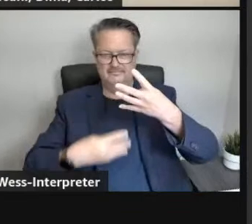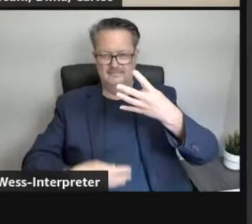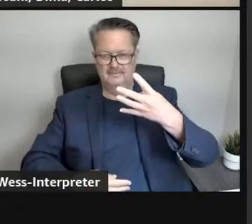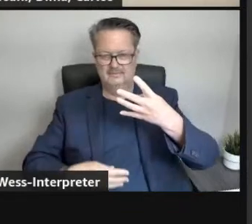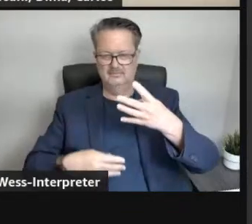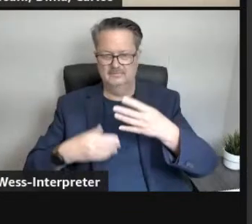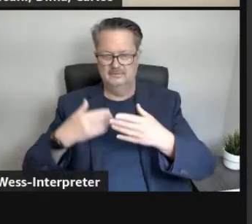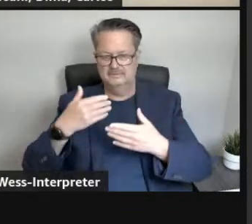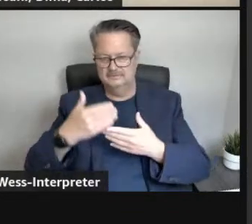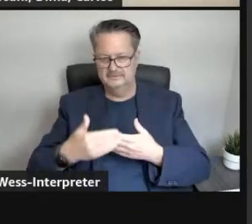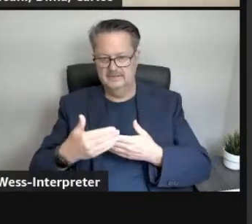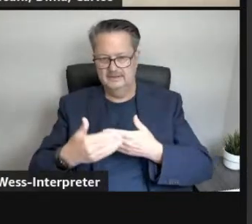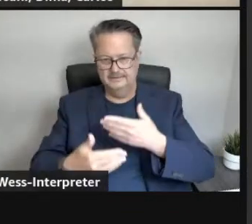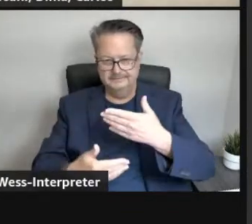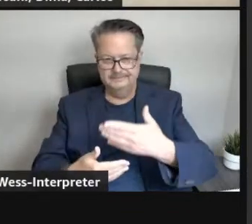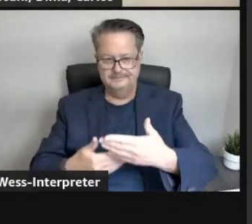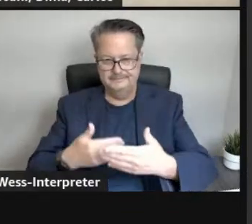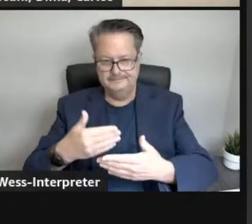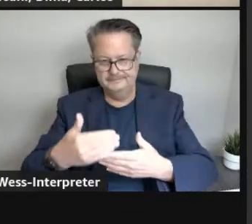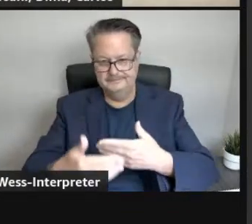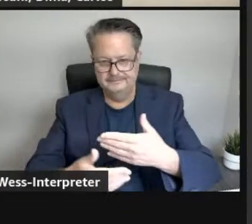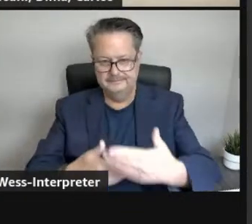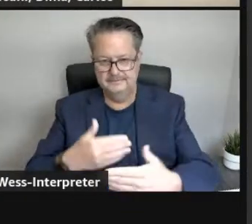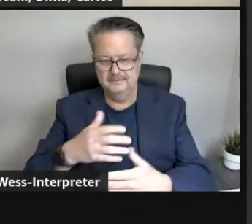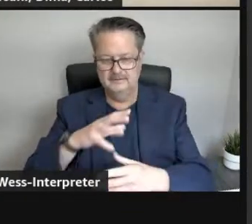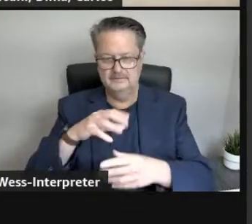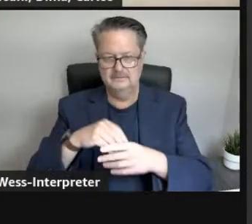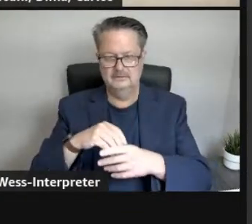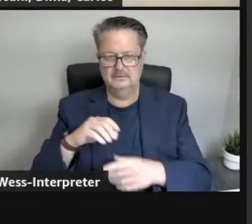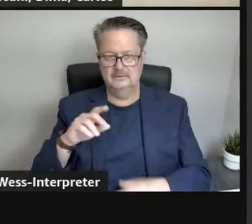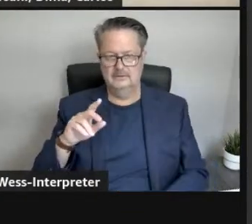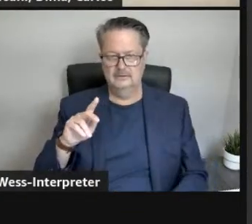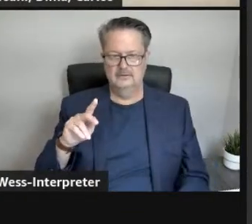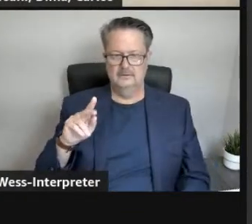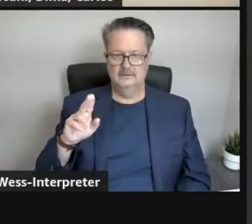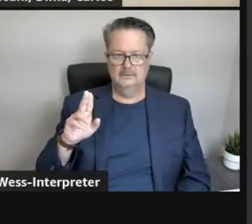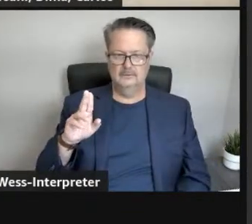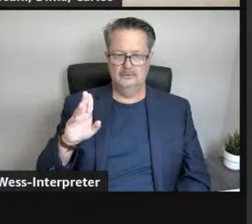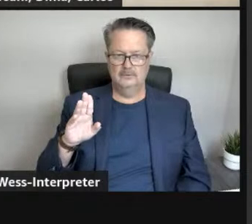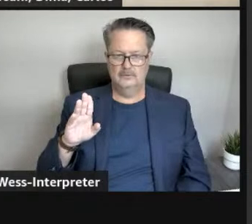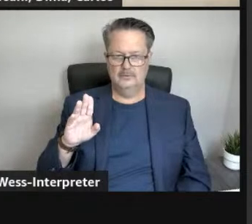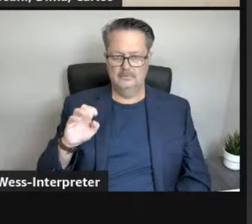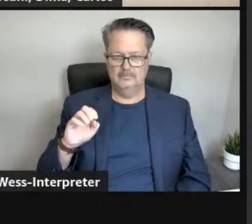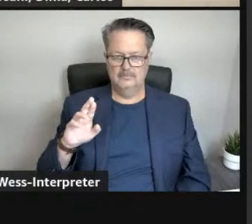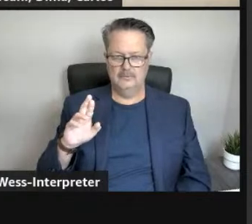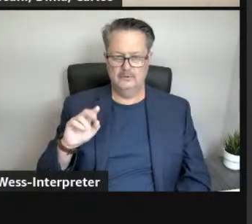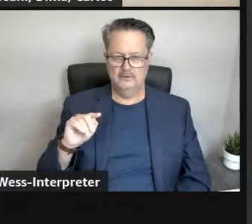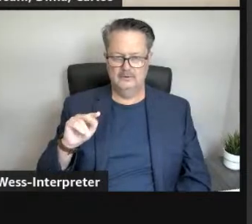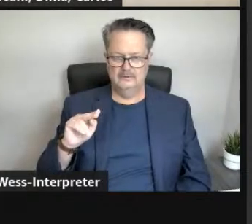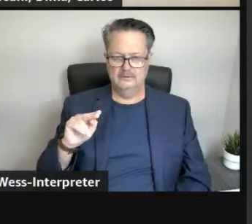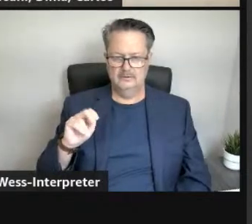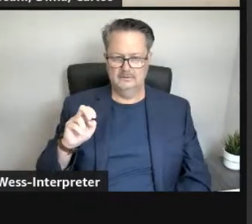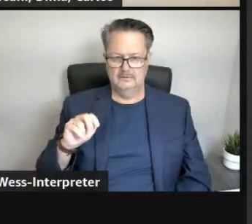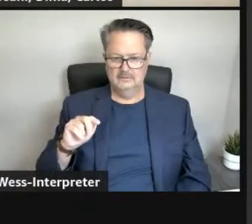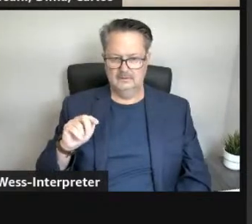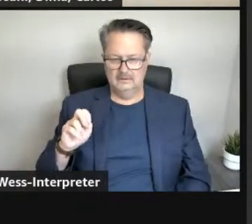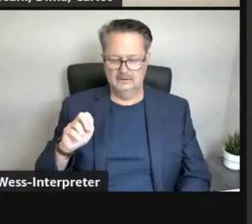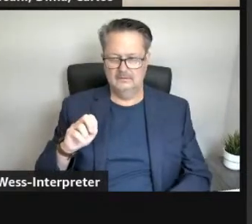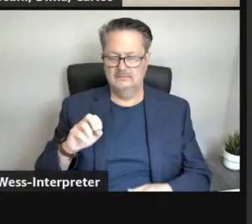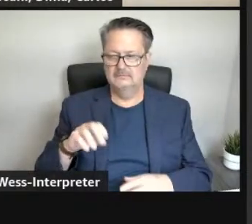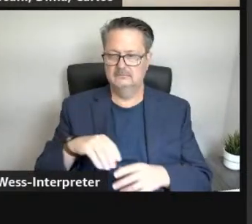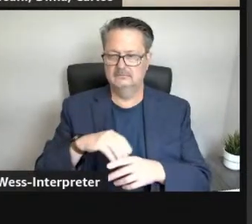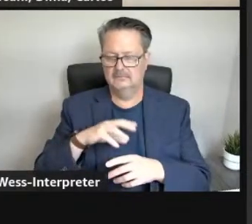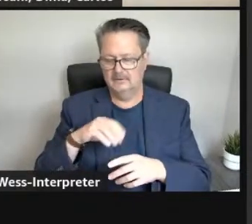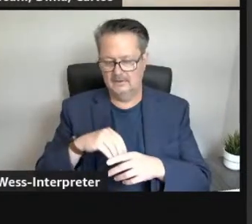stages. Each stage is actually a Kubernetes a separate Kubernetes cluster. So we have a stage here for dev. We have a stage